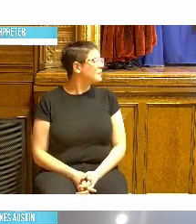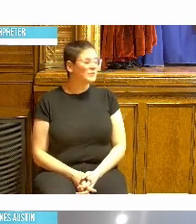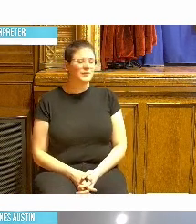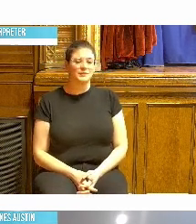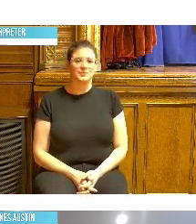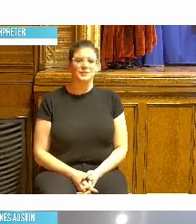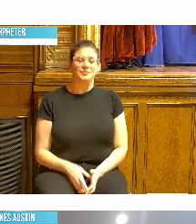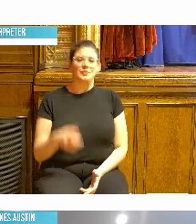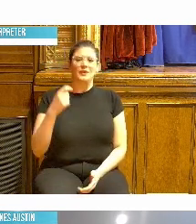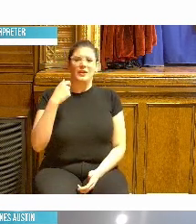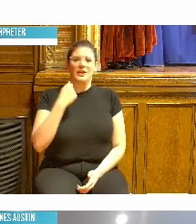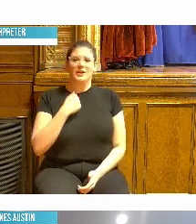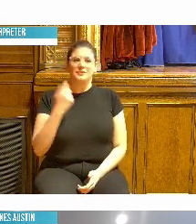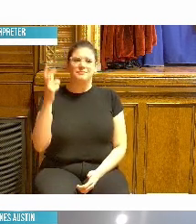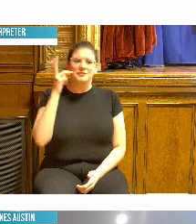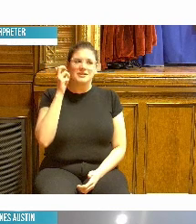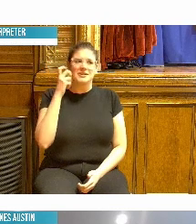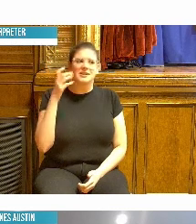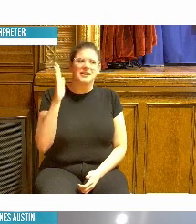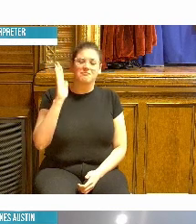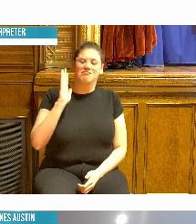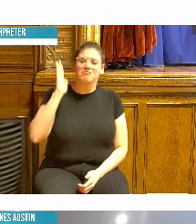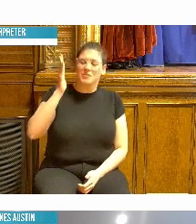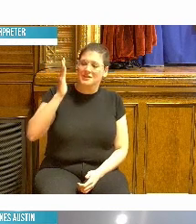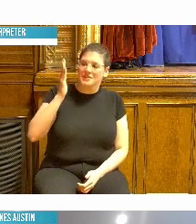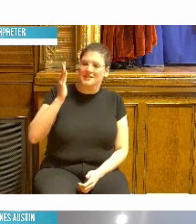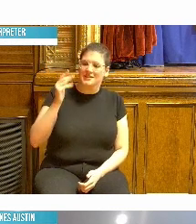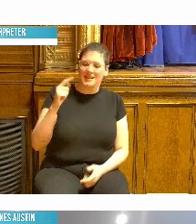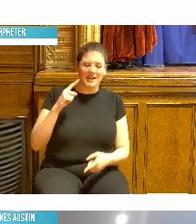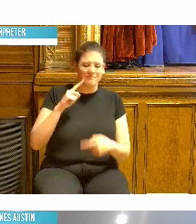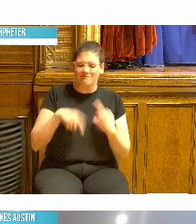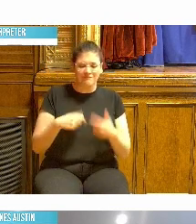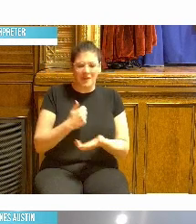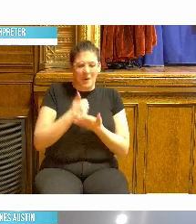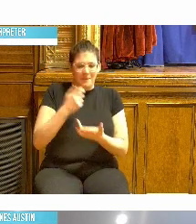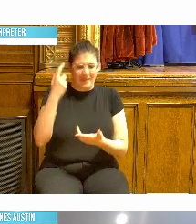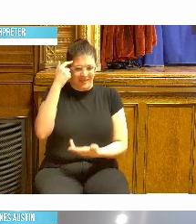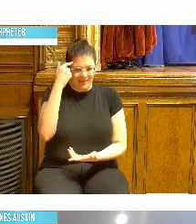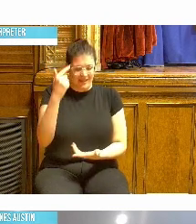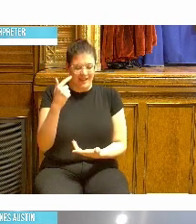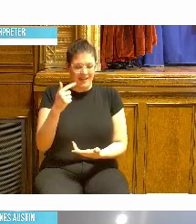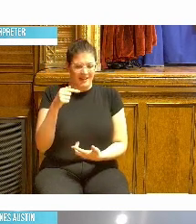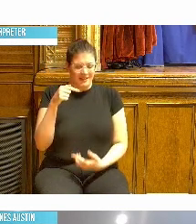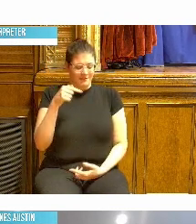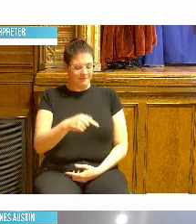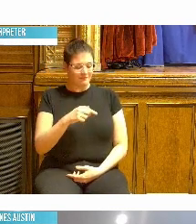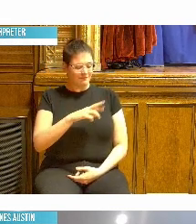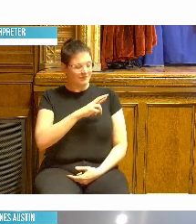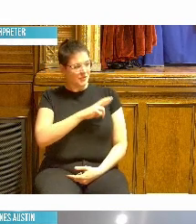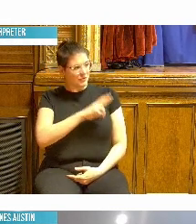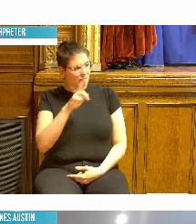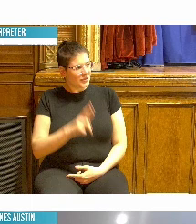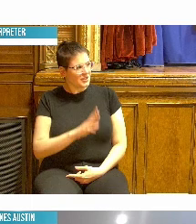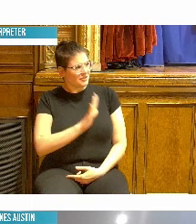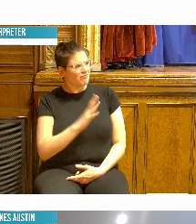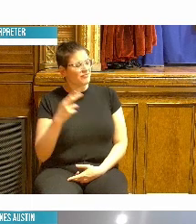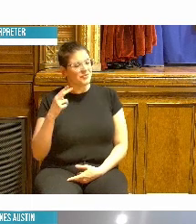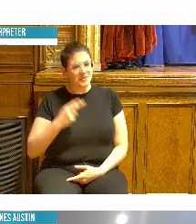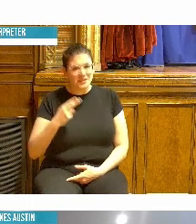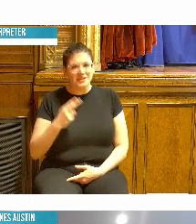As I was listening to the presentation, I can't help but to think that despite Rochester's rich history